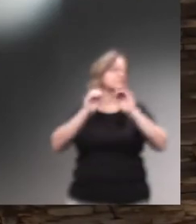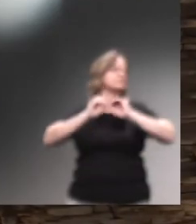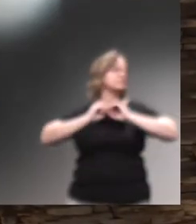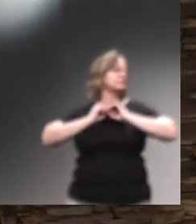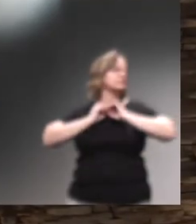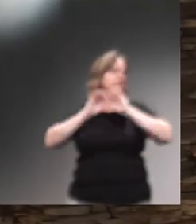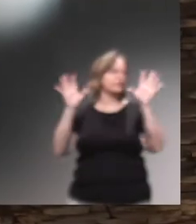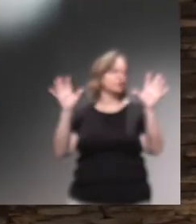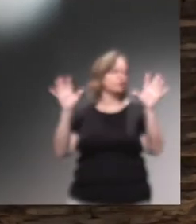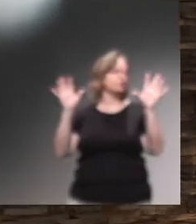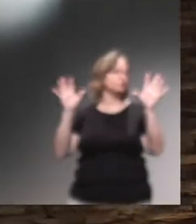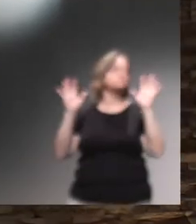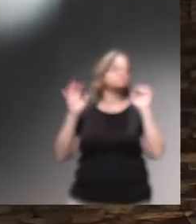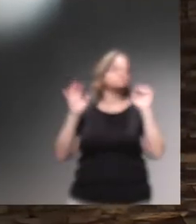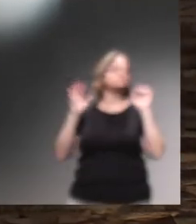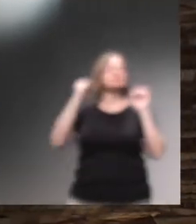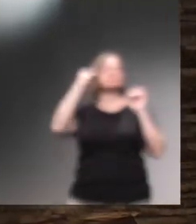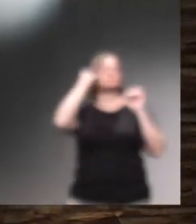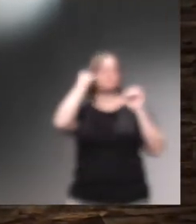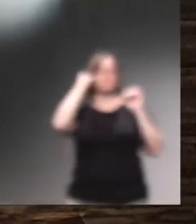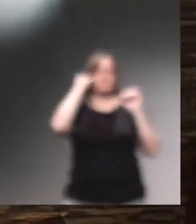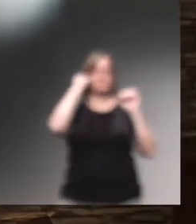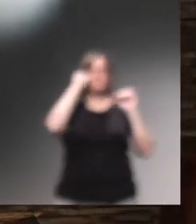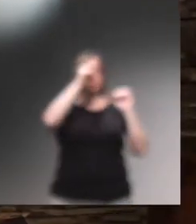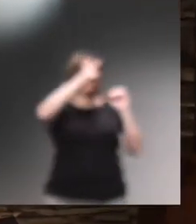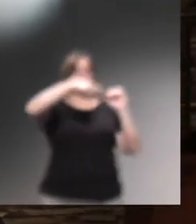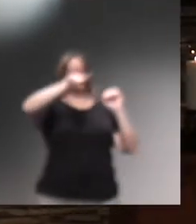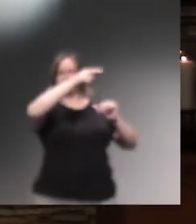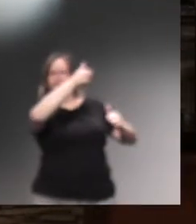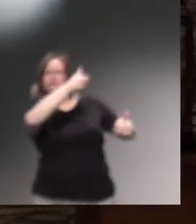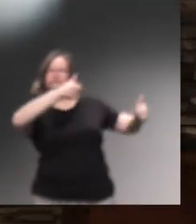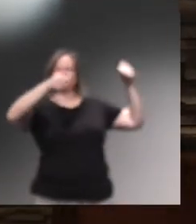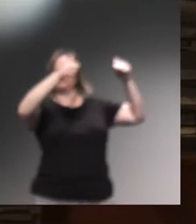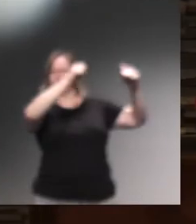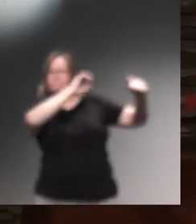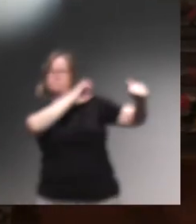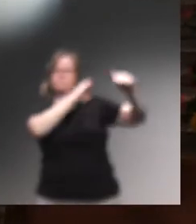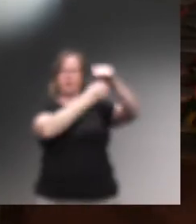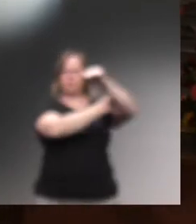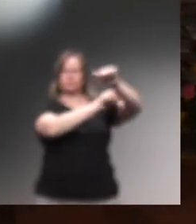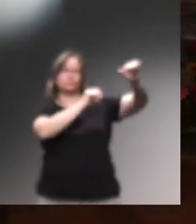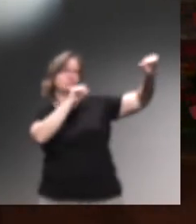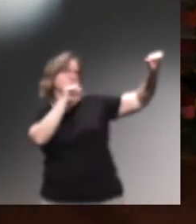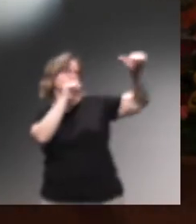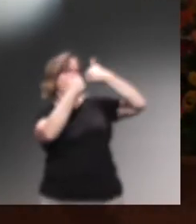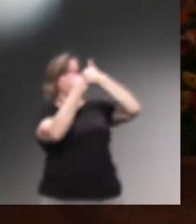to the elite power, that there would be persecution.